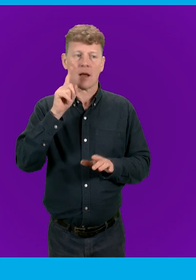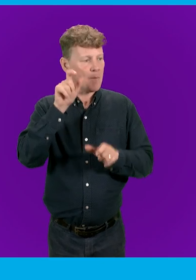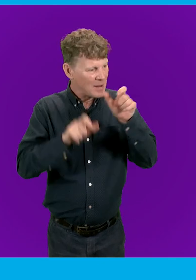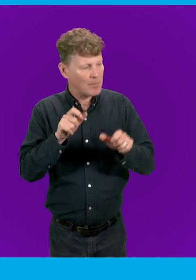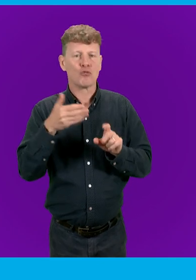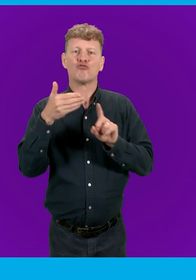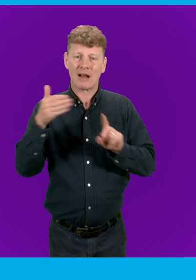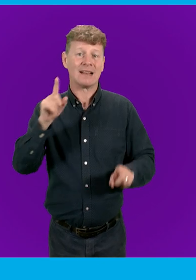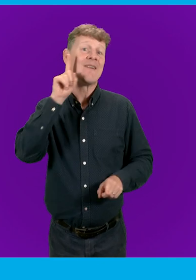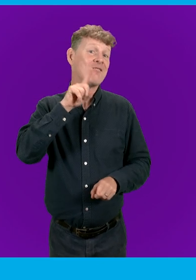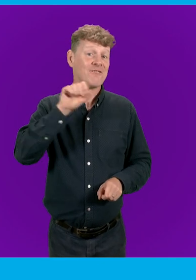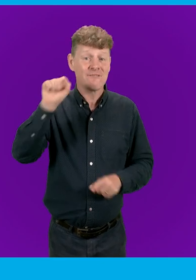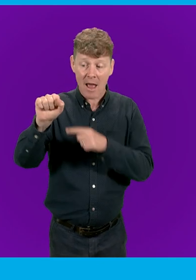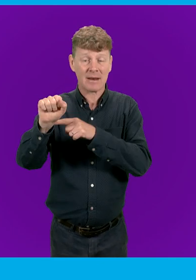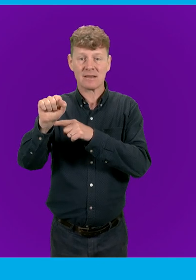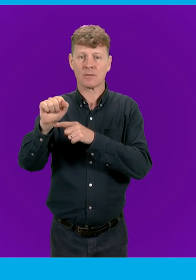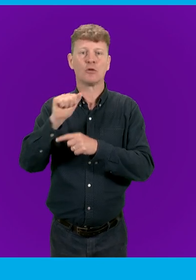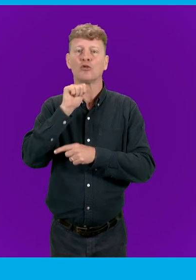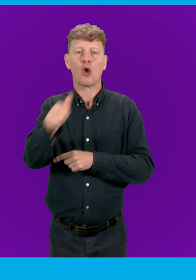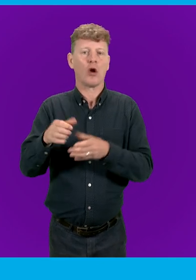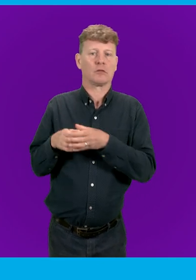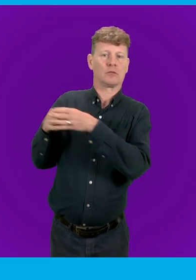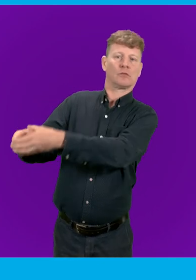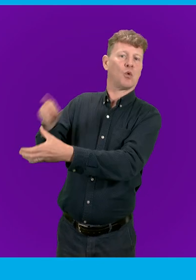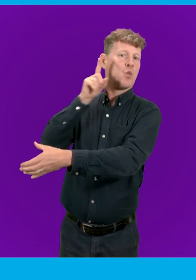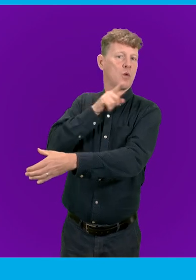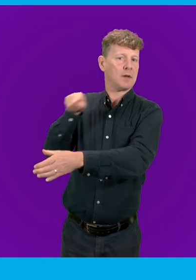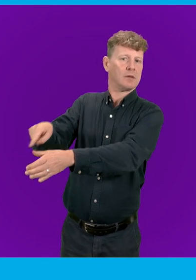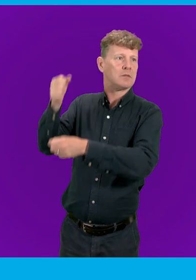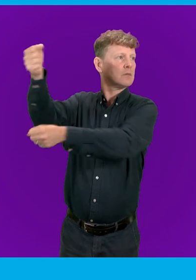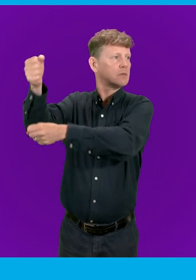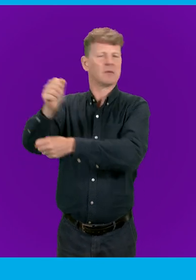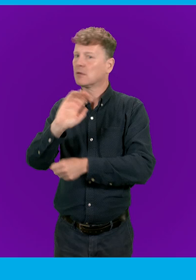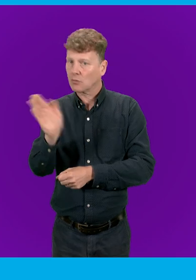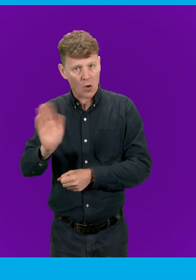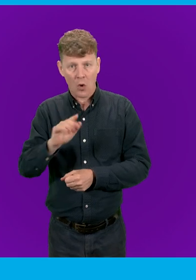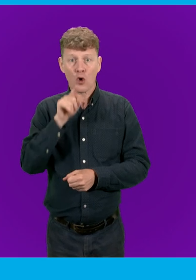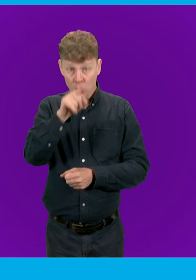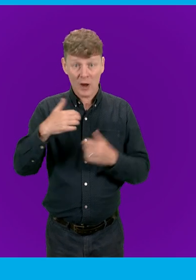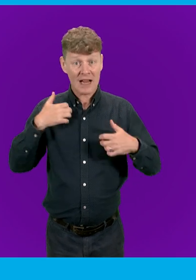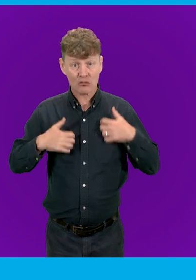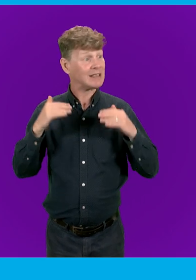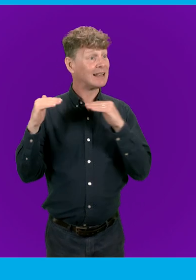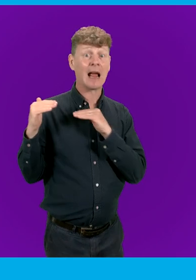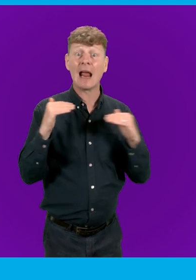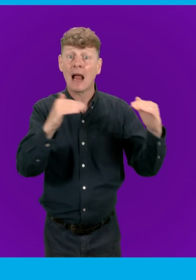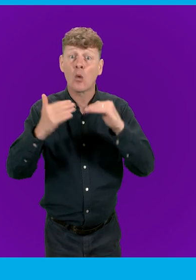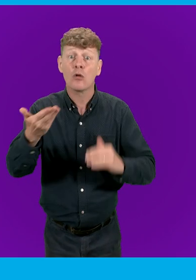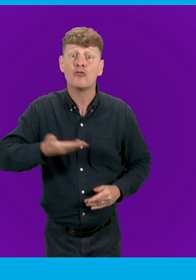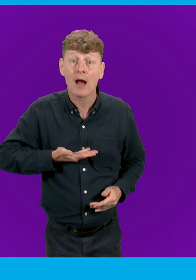that feminism isn't just something that women call themselves. If you are interested in equal rights, then